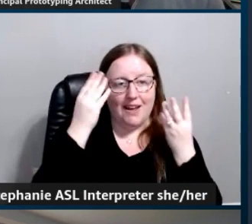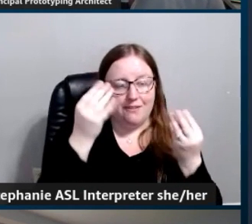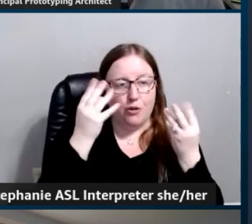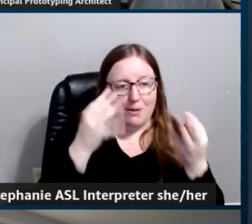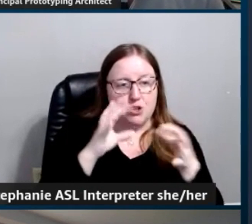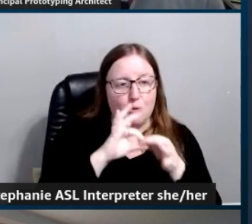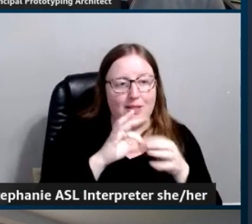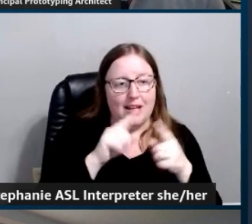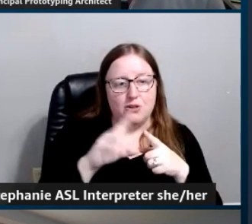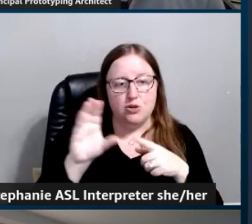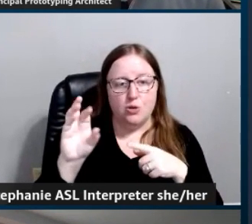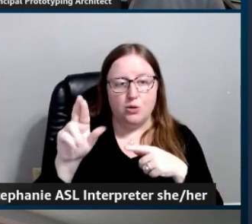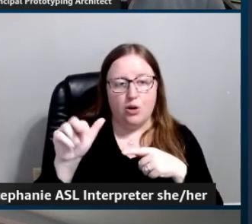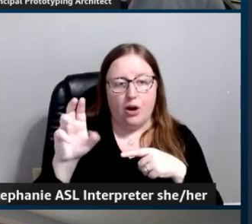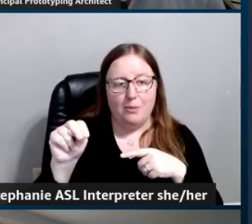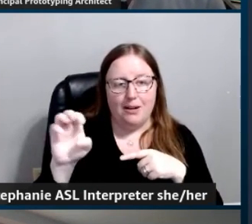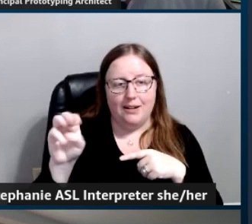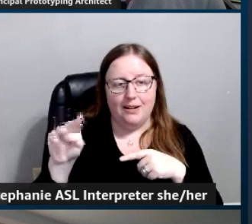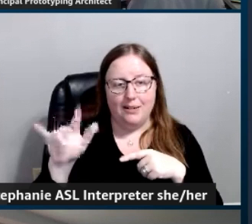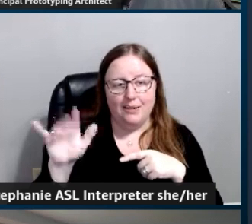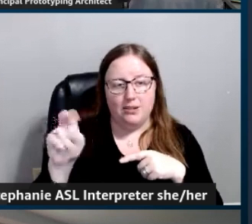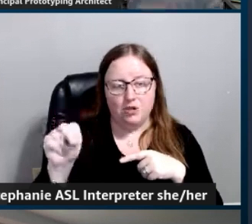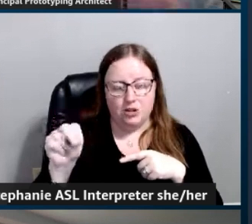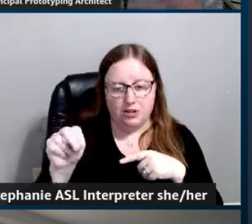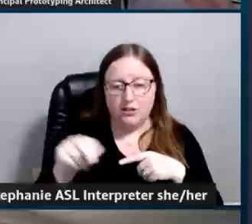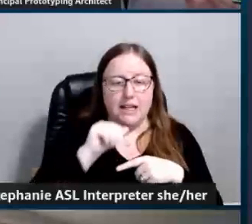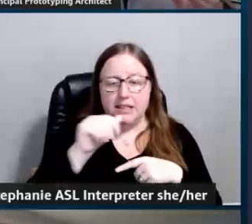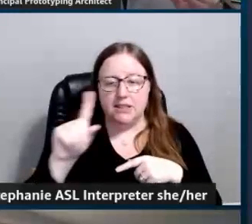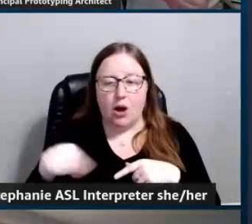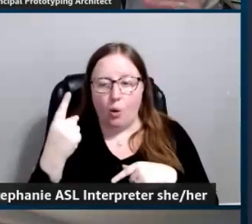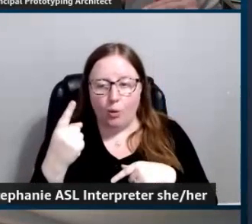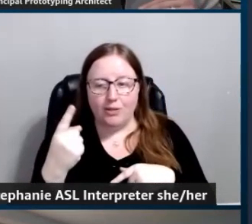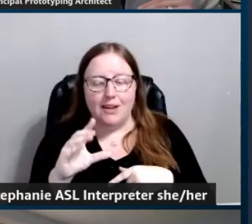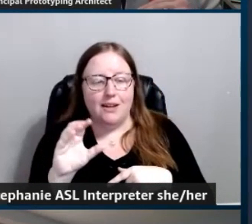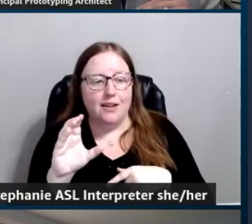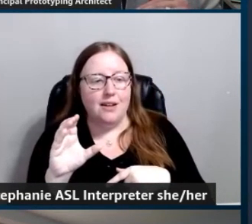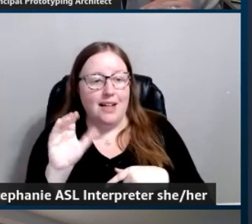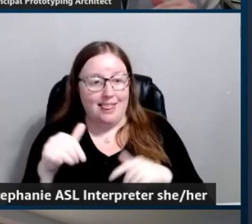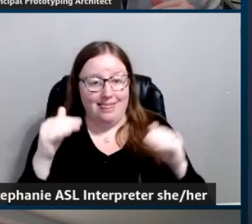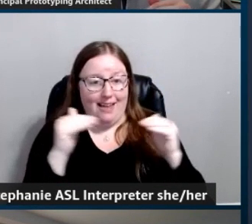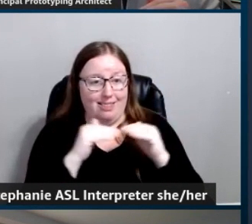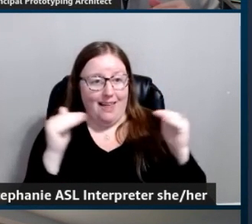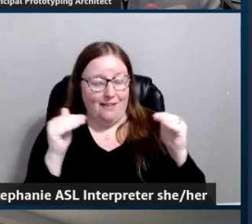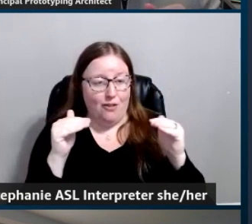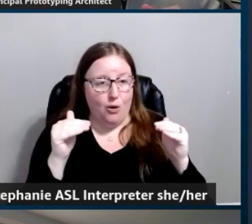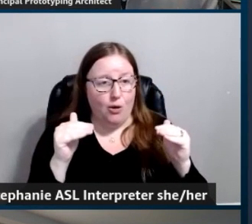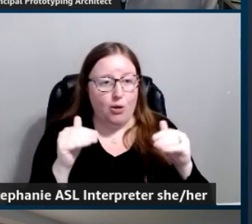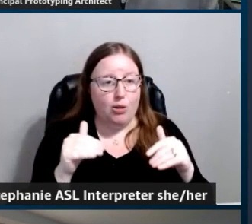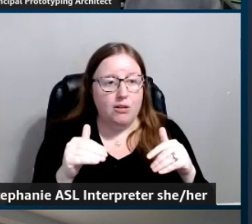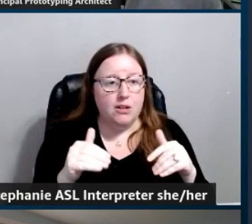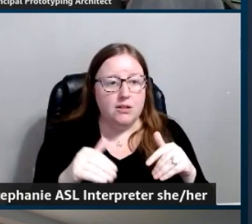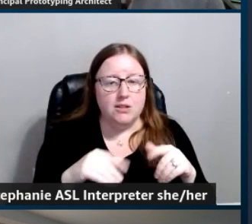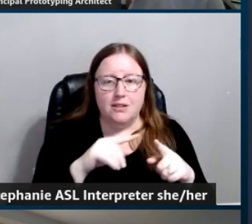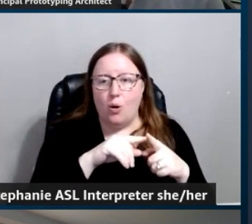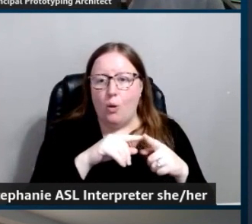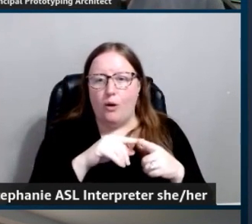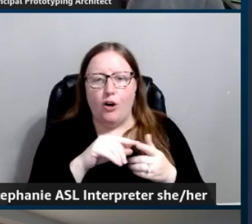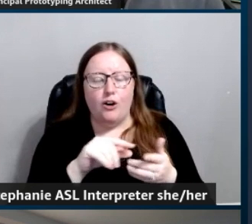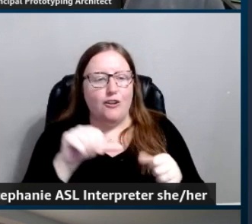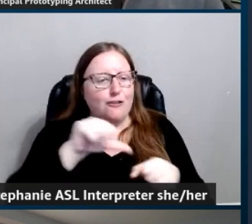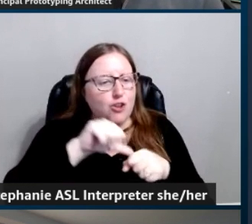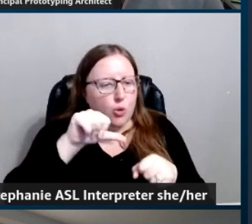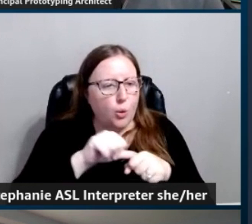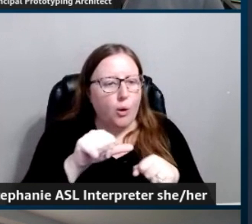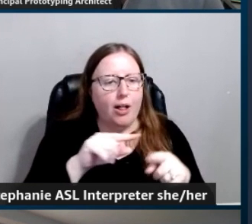carbon emissions. And, it's not just at the carbon emission level, it's, fuel, mileage,